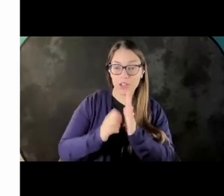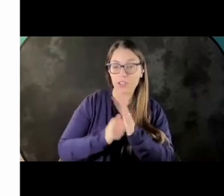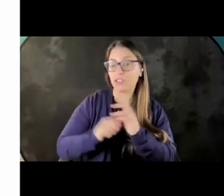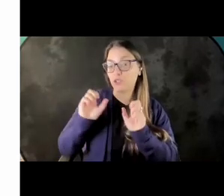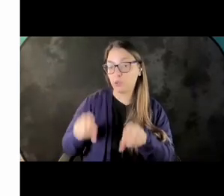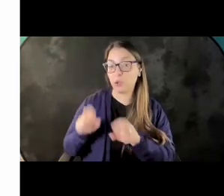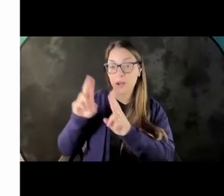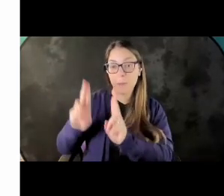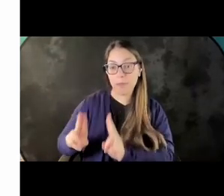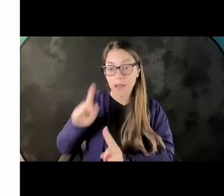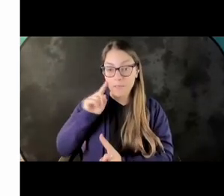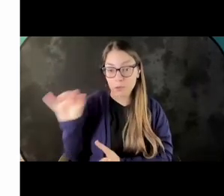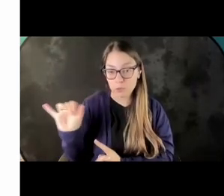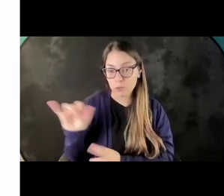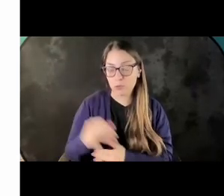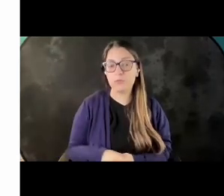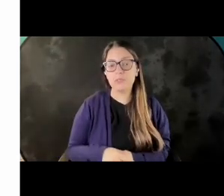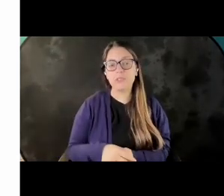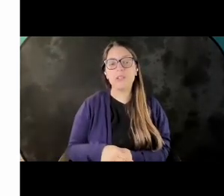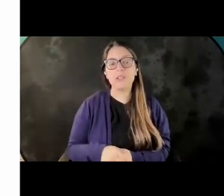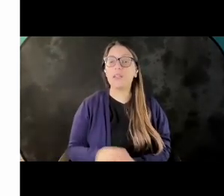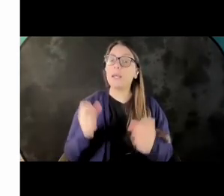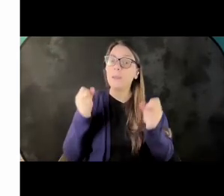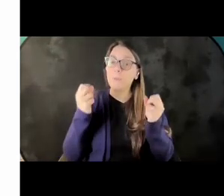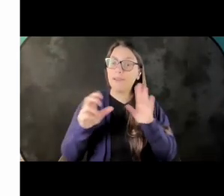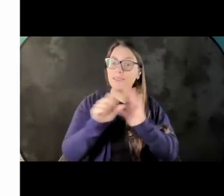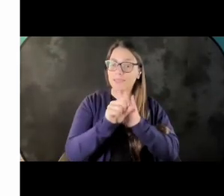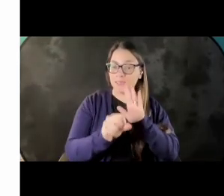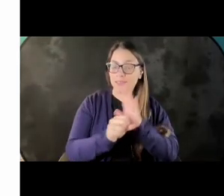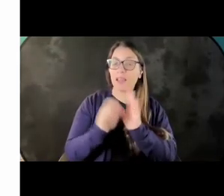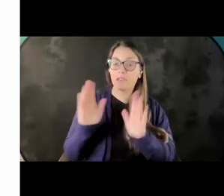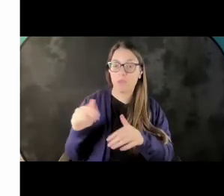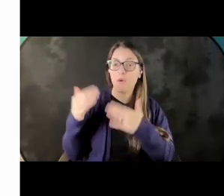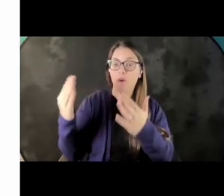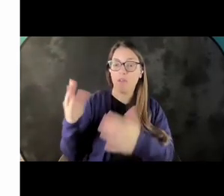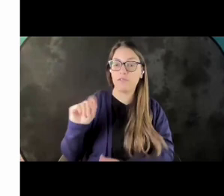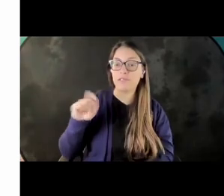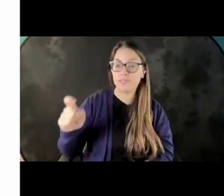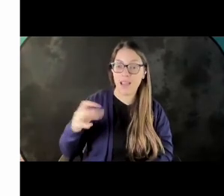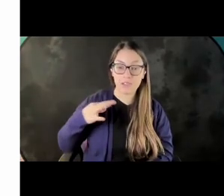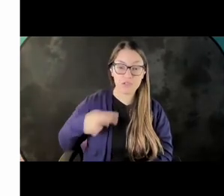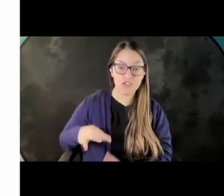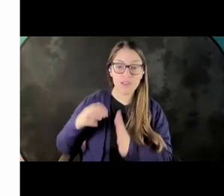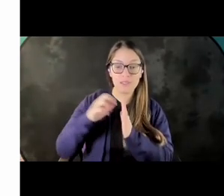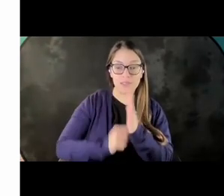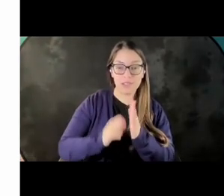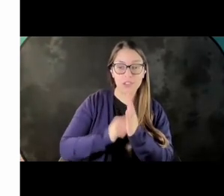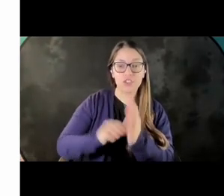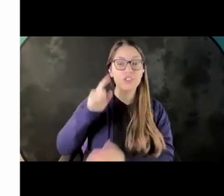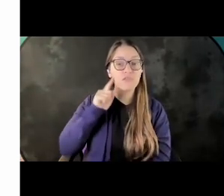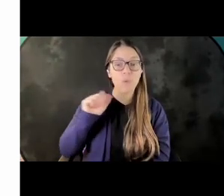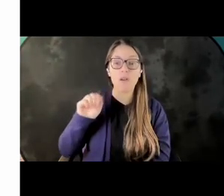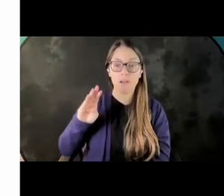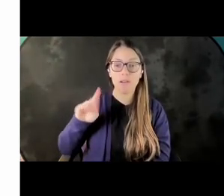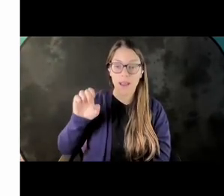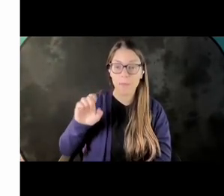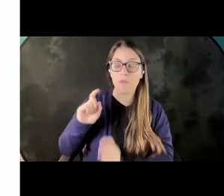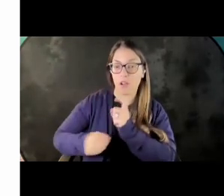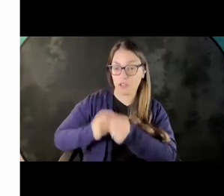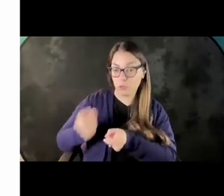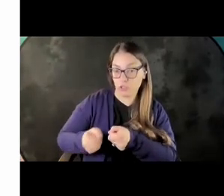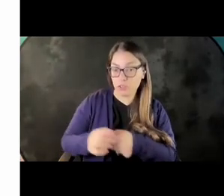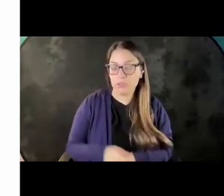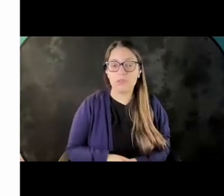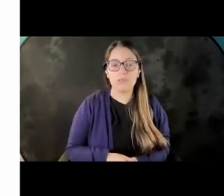too. Now, many states offer the tax credits and deductions for ABLE contributions. You can use